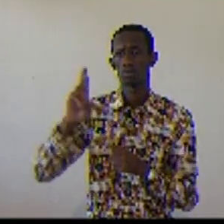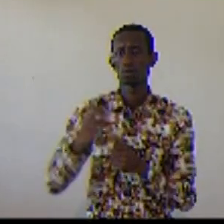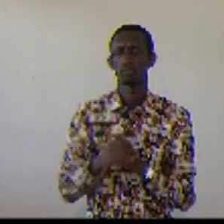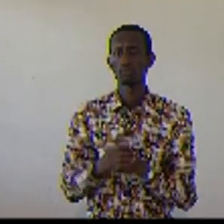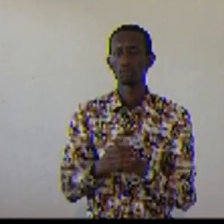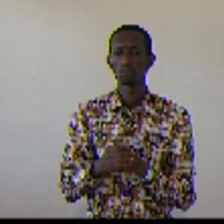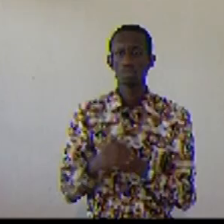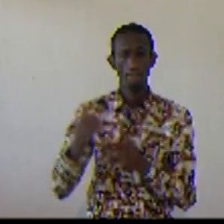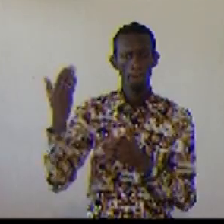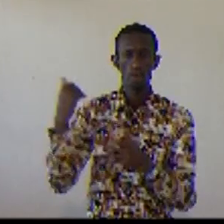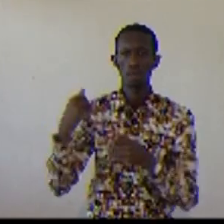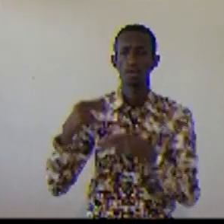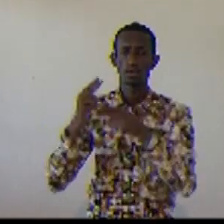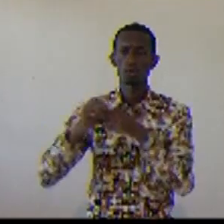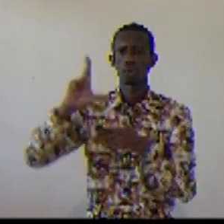into